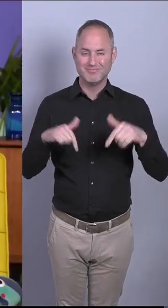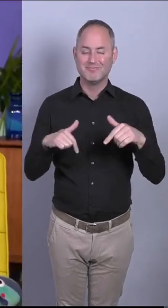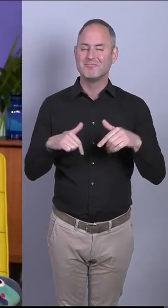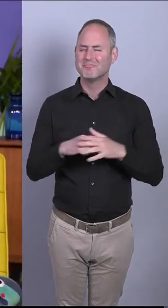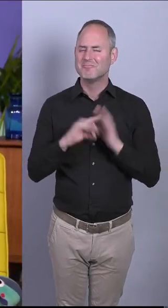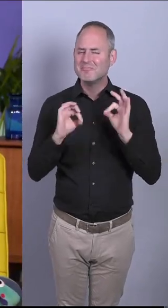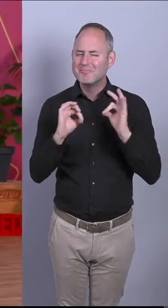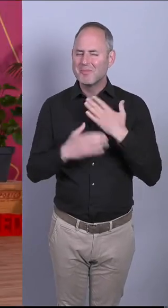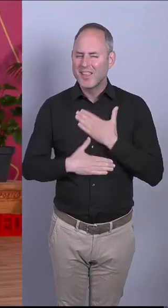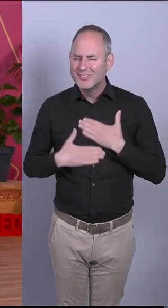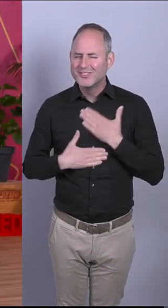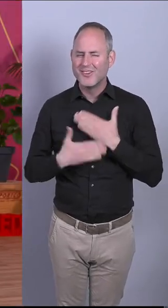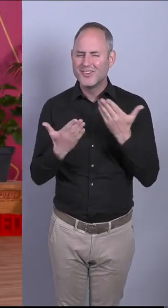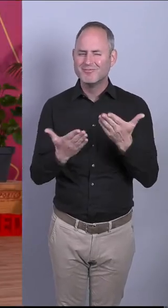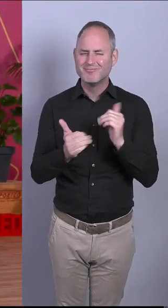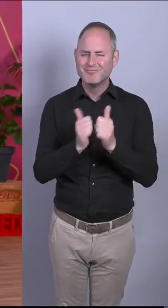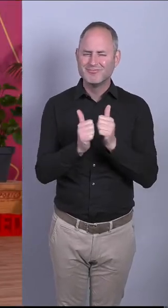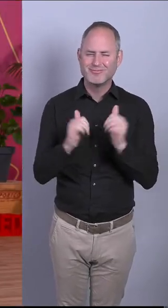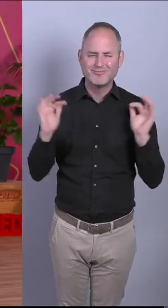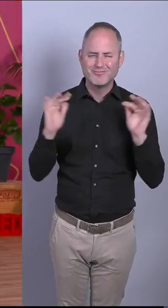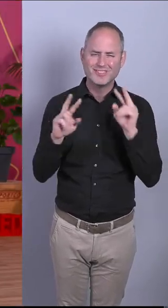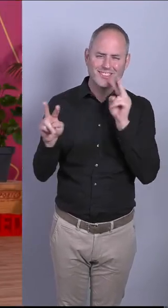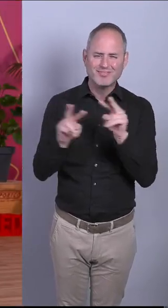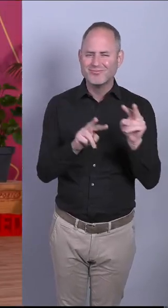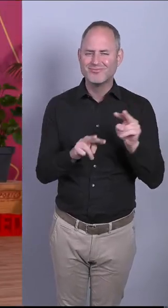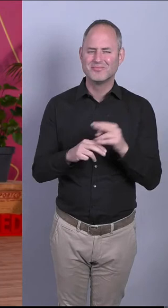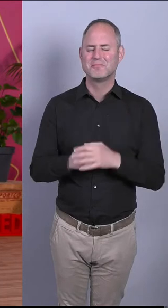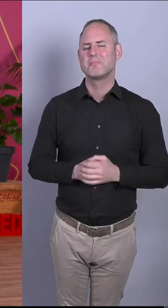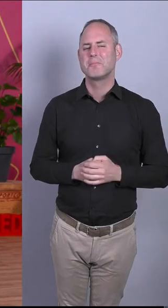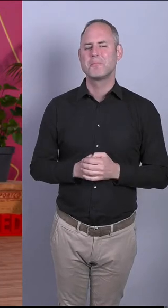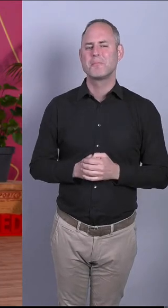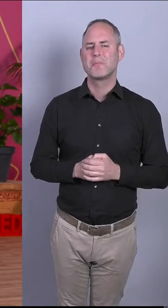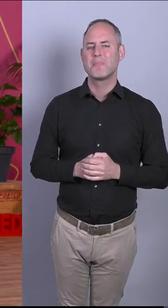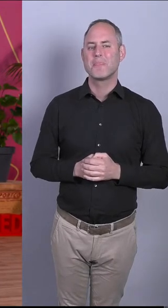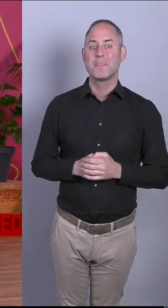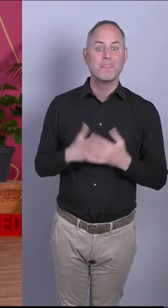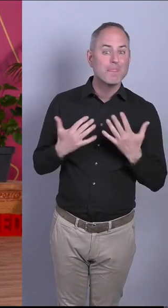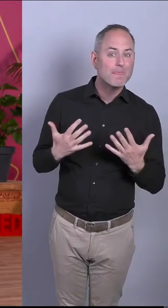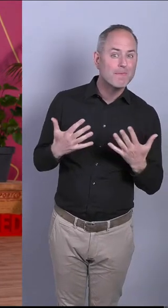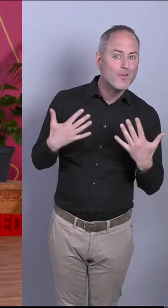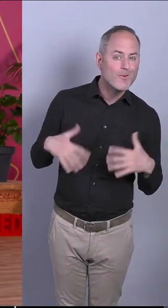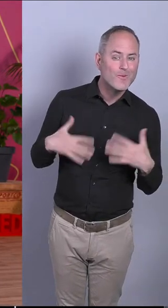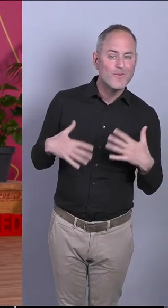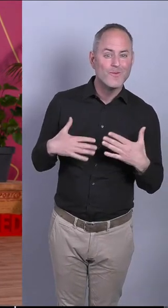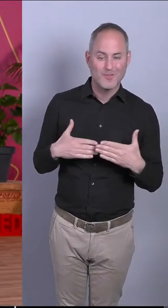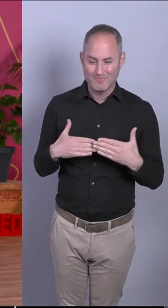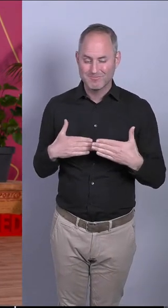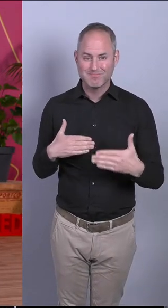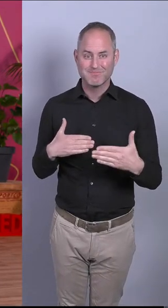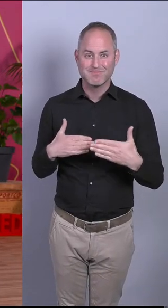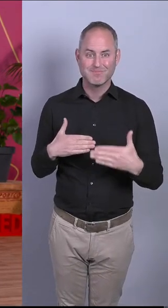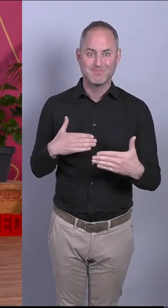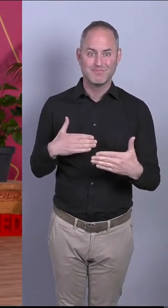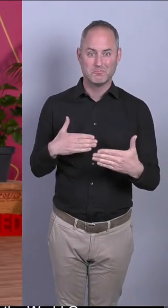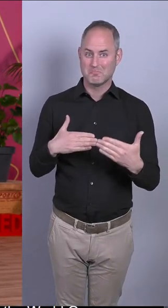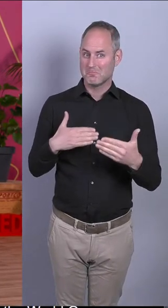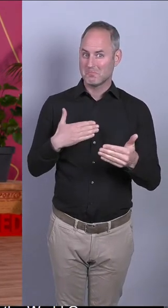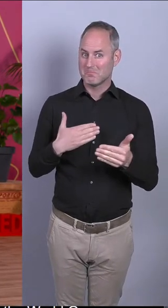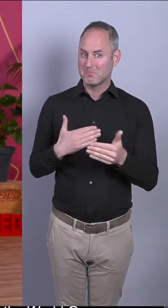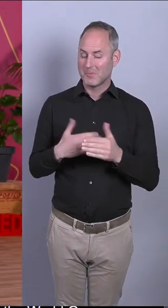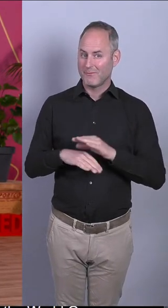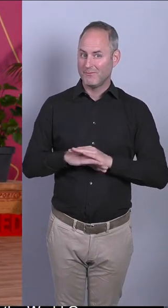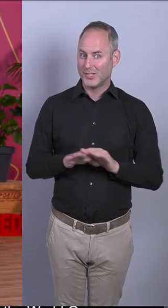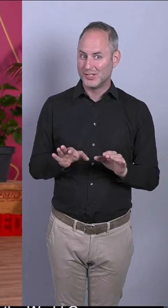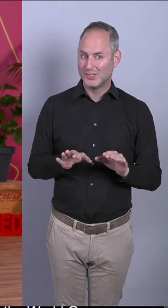Games. We will. So, the event is slowly coming to an end. We've heard from many people what they